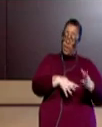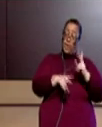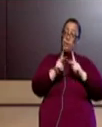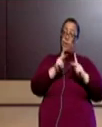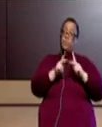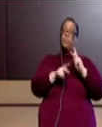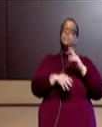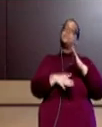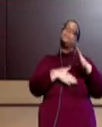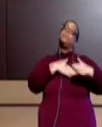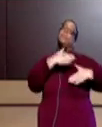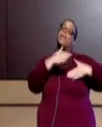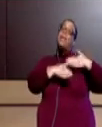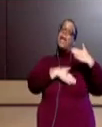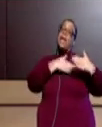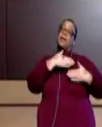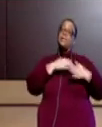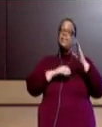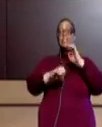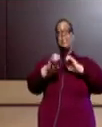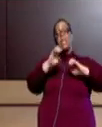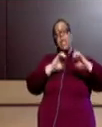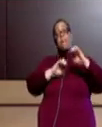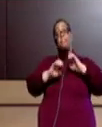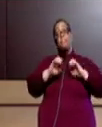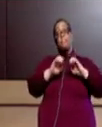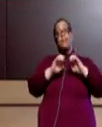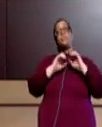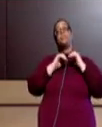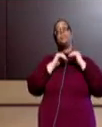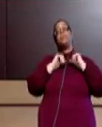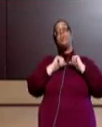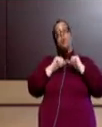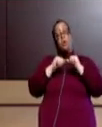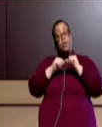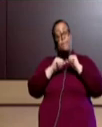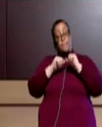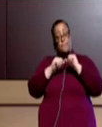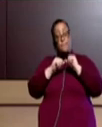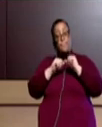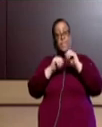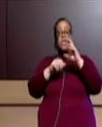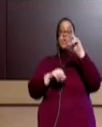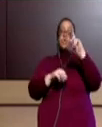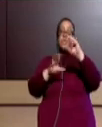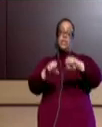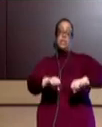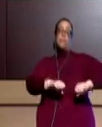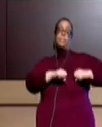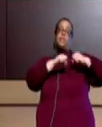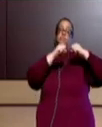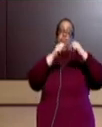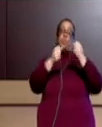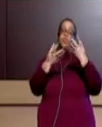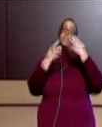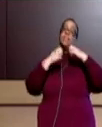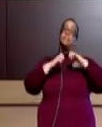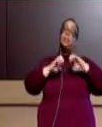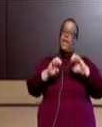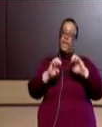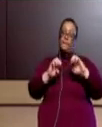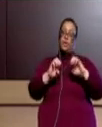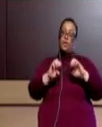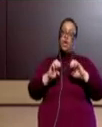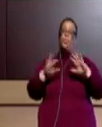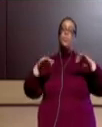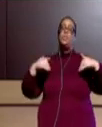be kind. It takes emotional stamina. You have to be strong. It takes an effort. When you are exhausted,